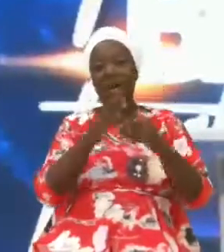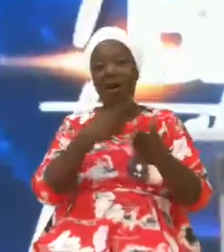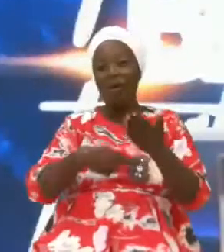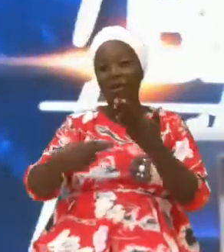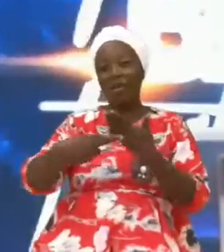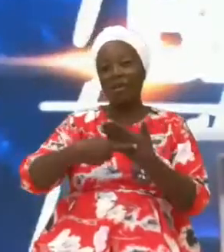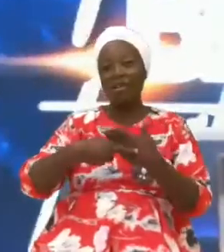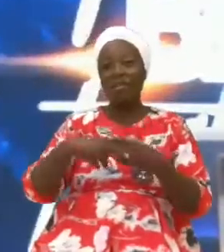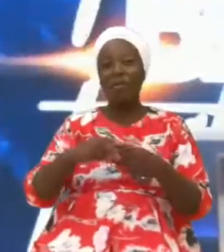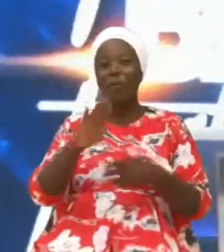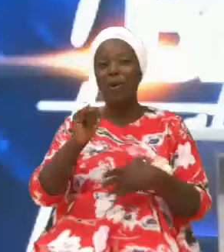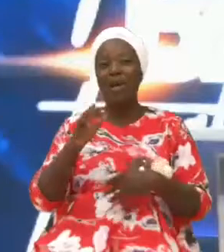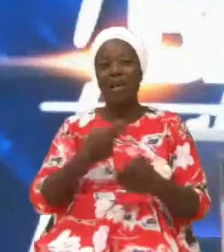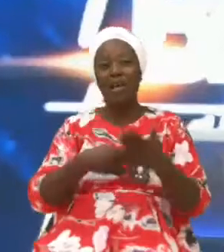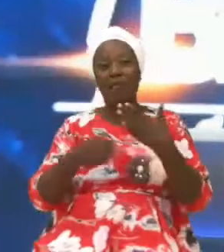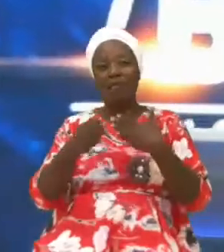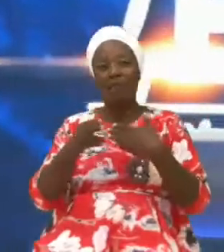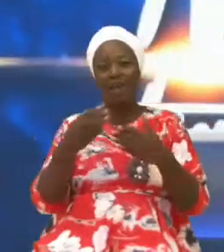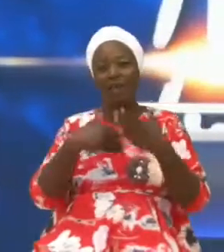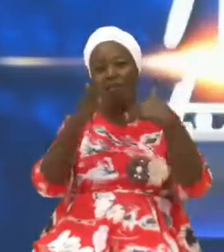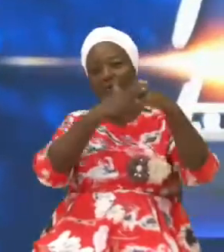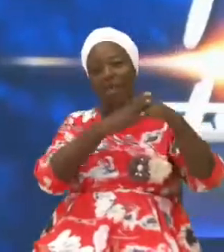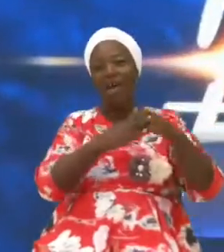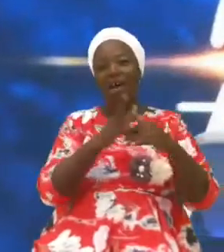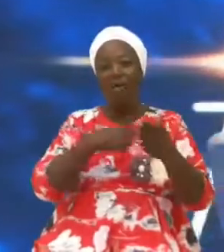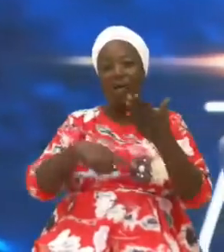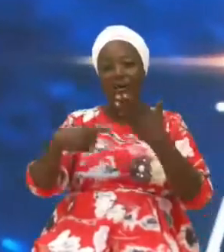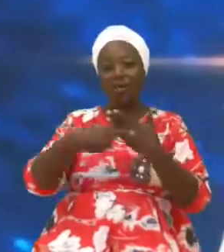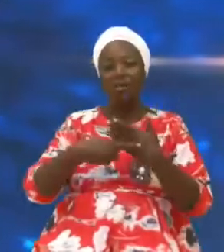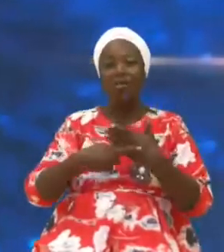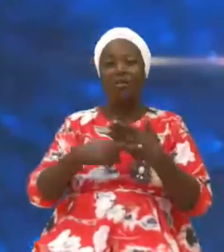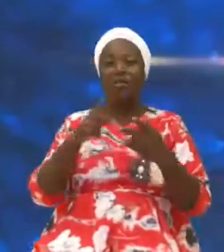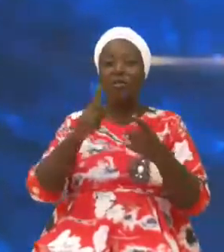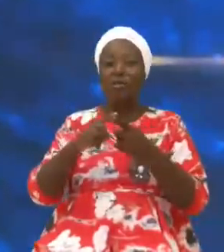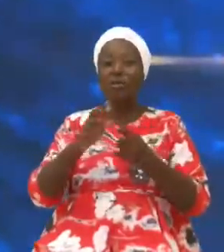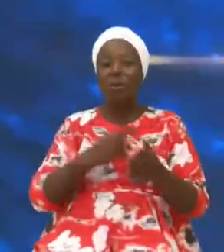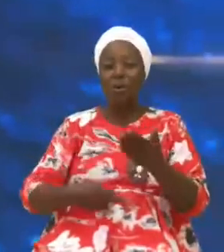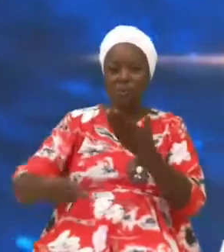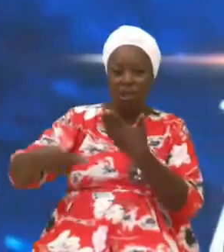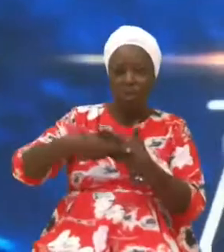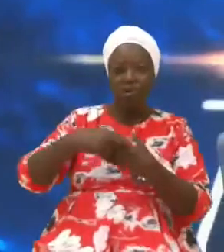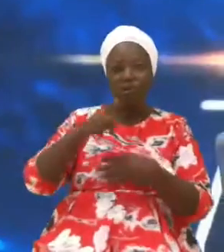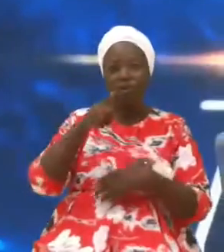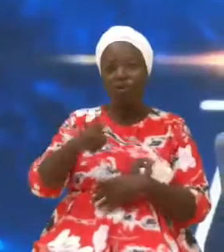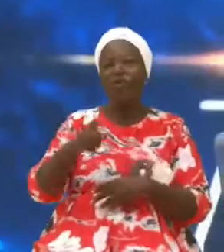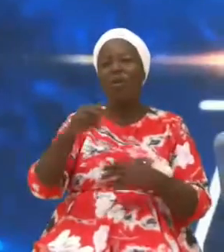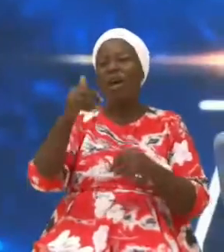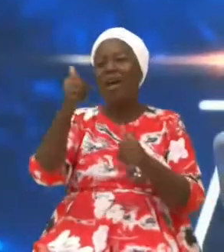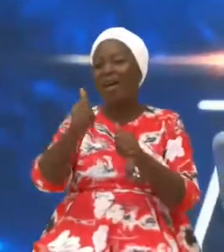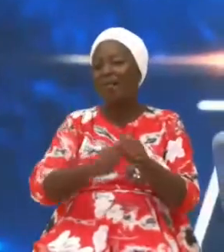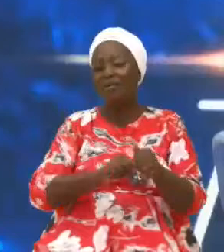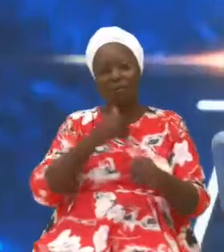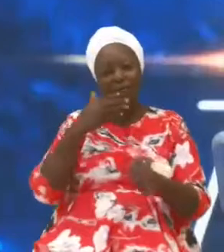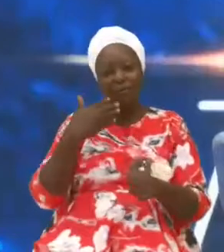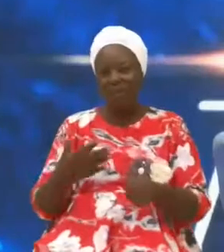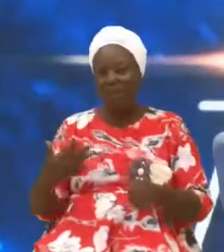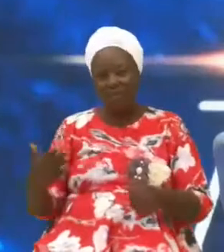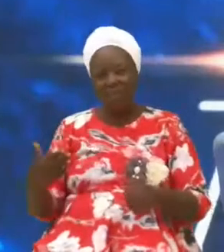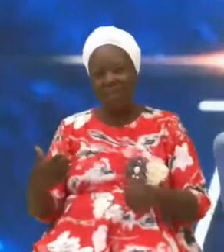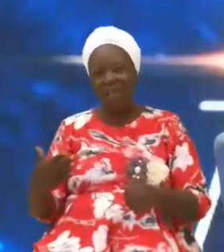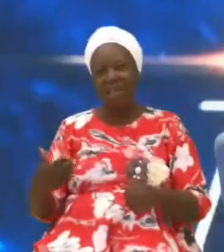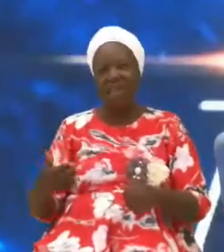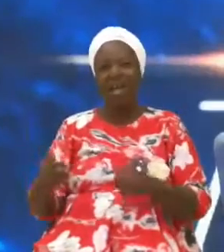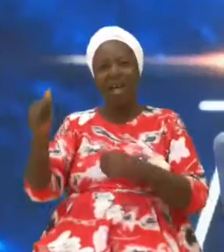Restoration. Restoration from heaven. Restoration by heaven. Restoration to restore you